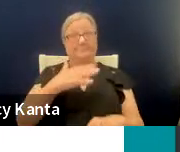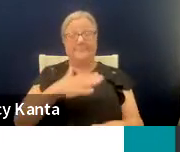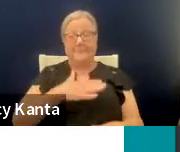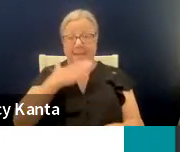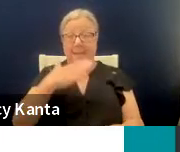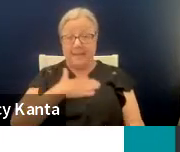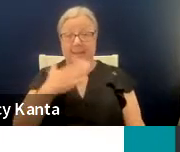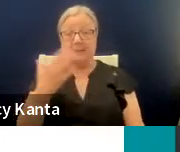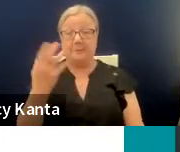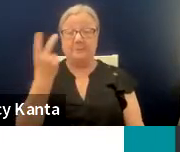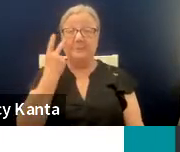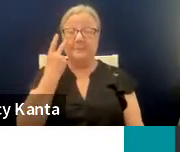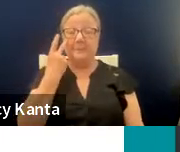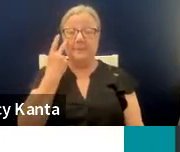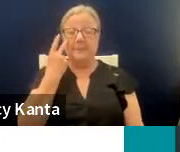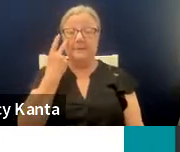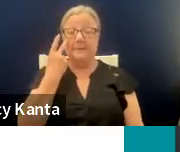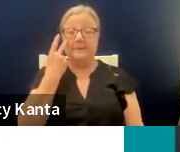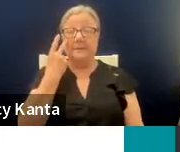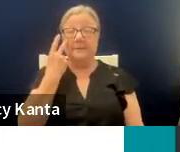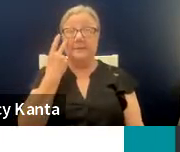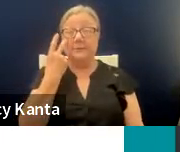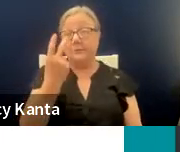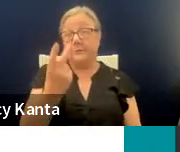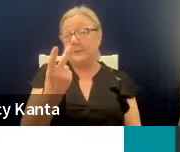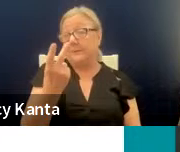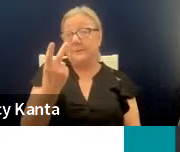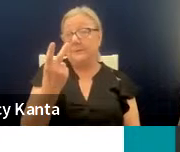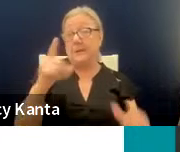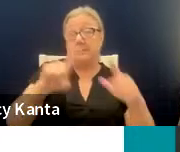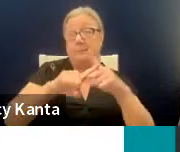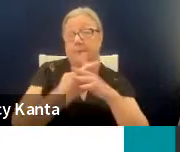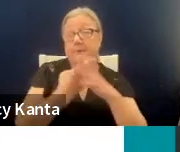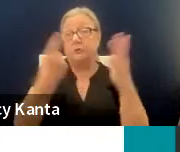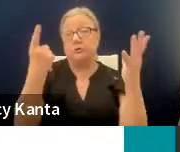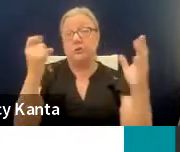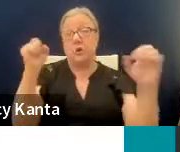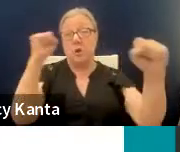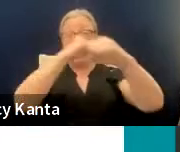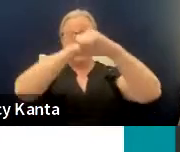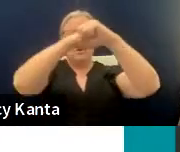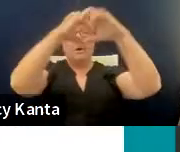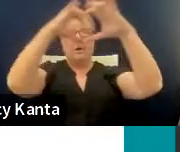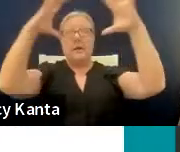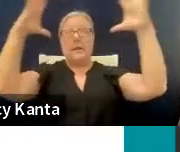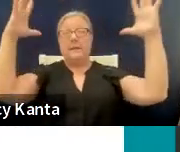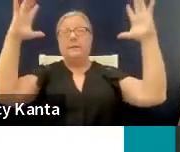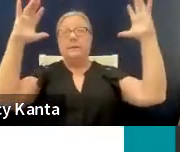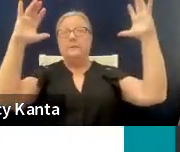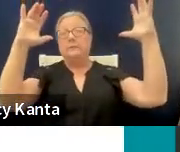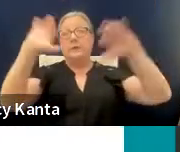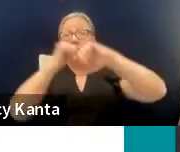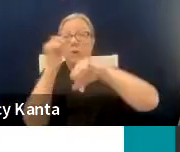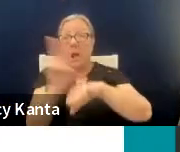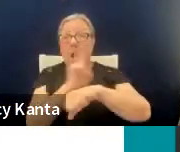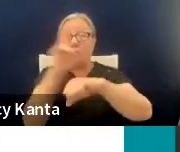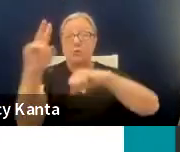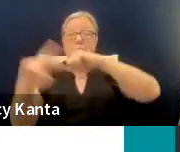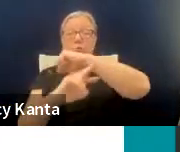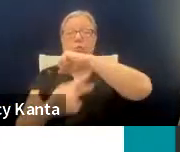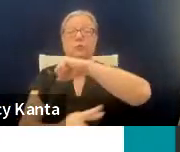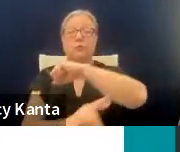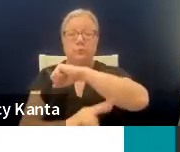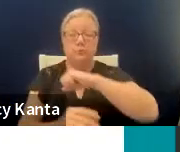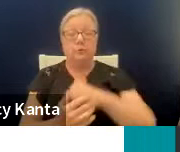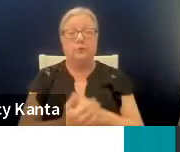like, so start to envision like what the use of the bridge will look like. I think a question that I